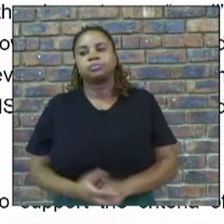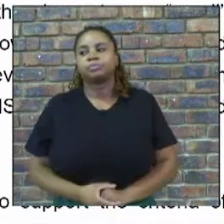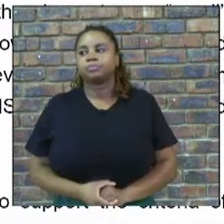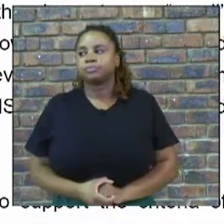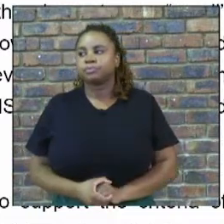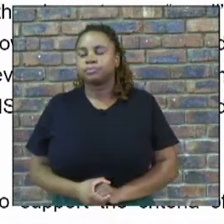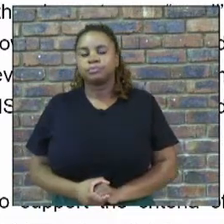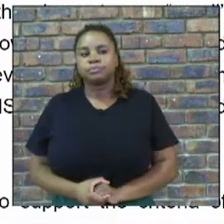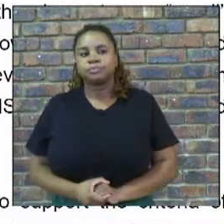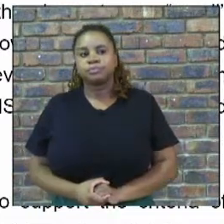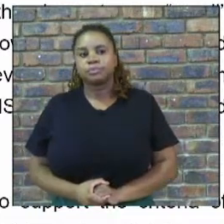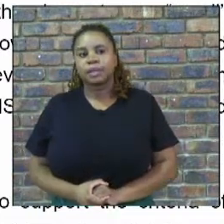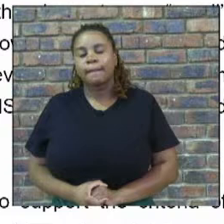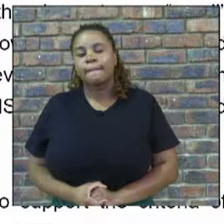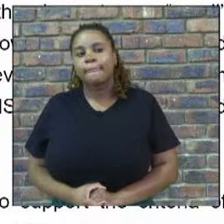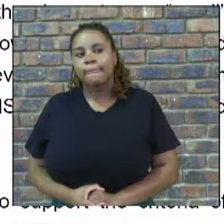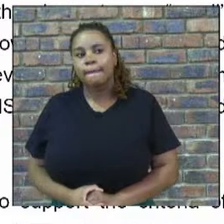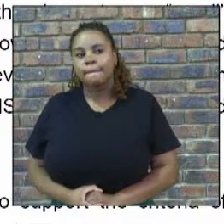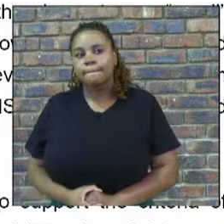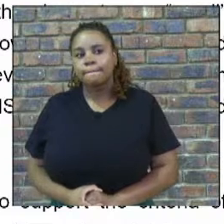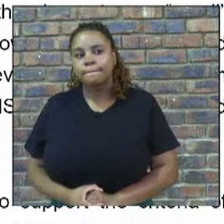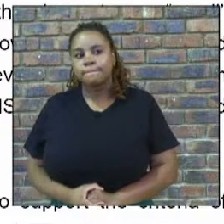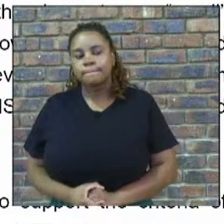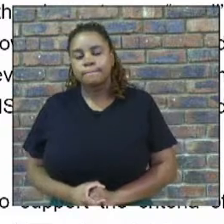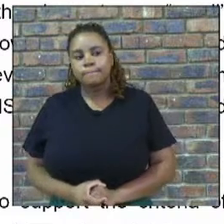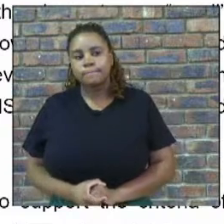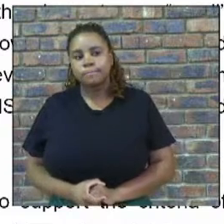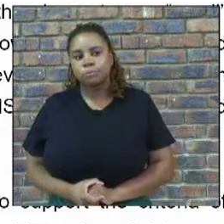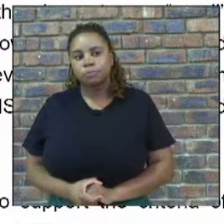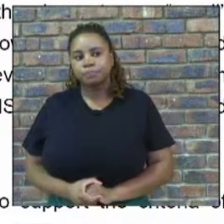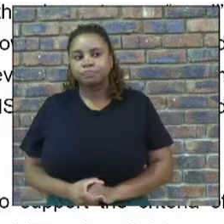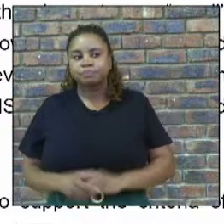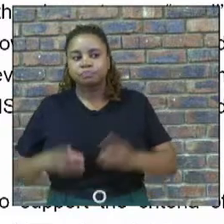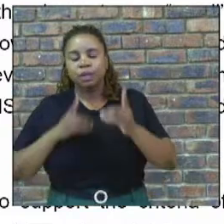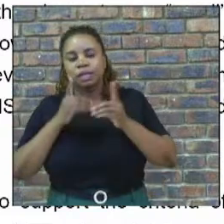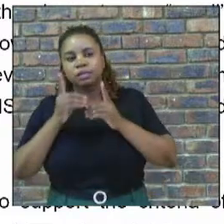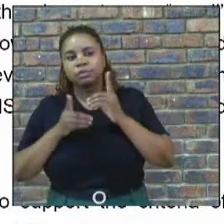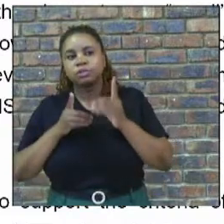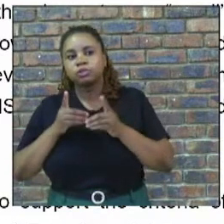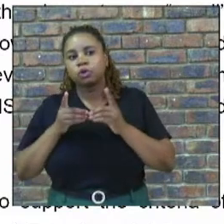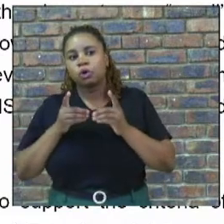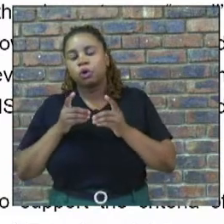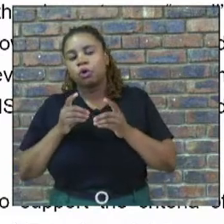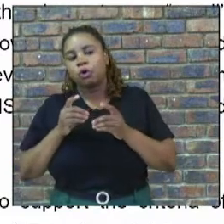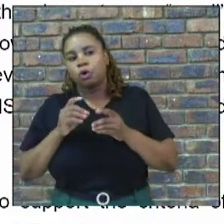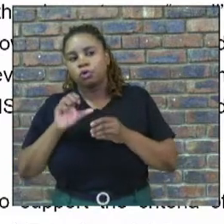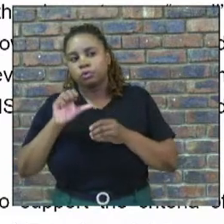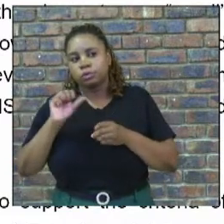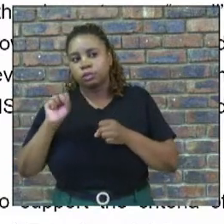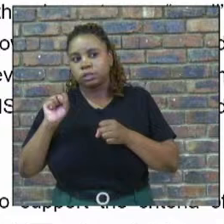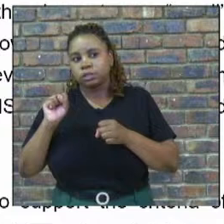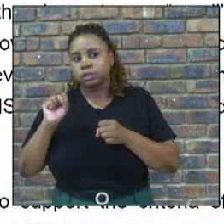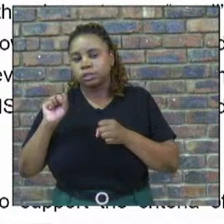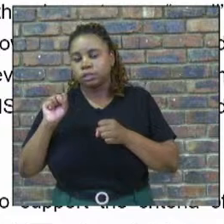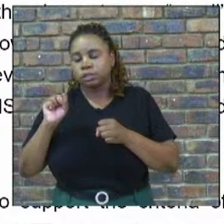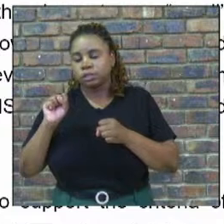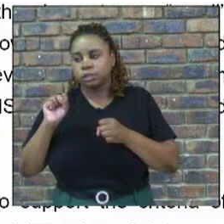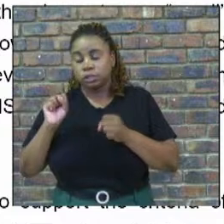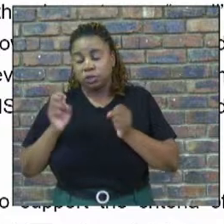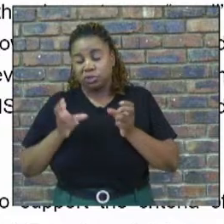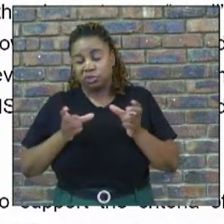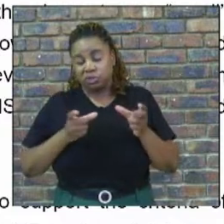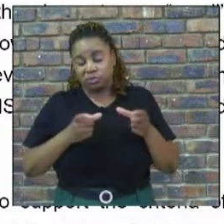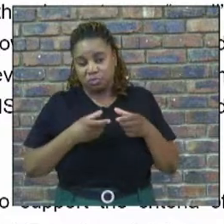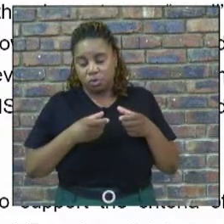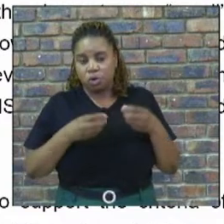The definition of the term small enterprise. The definition for small enterprise, amongst